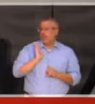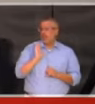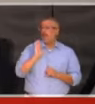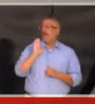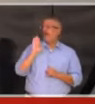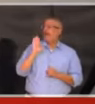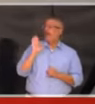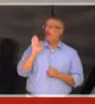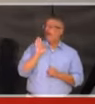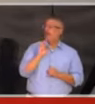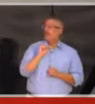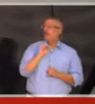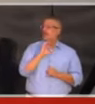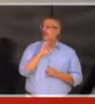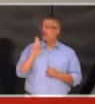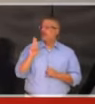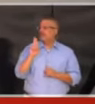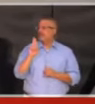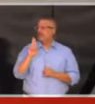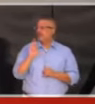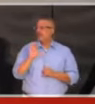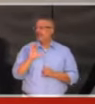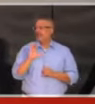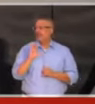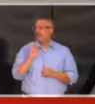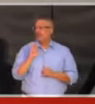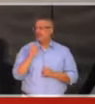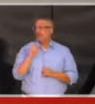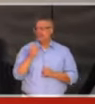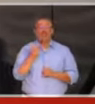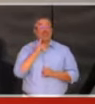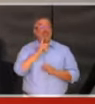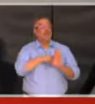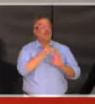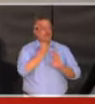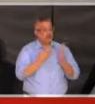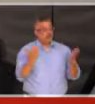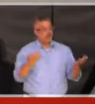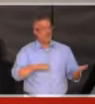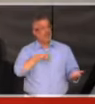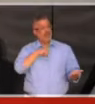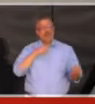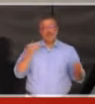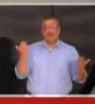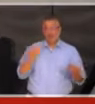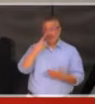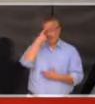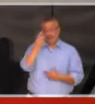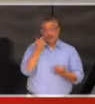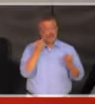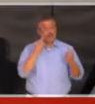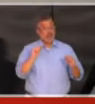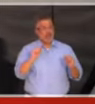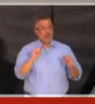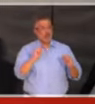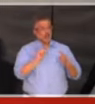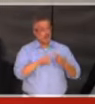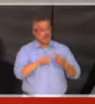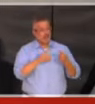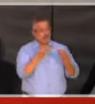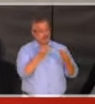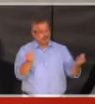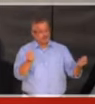the UC Regents. This is a proud day. We are proud to be here because we're trying to reconcile